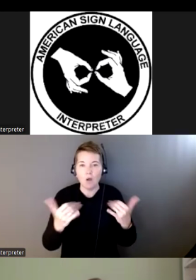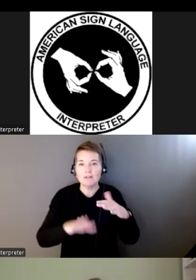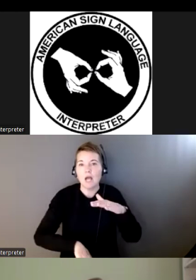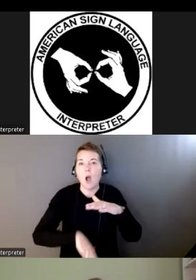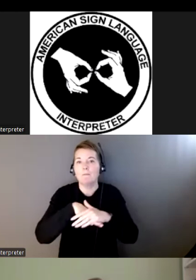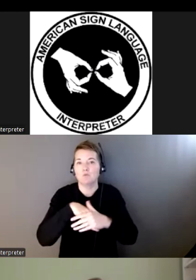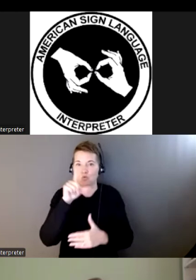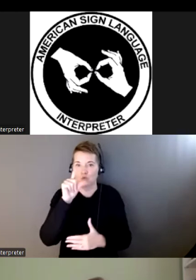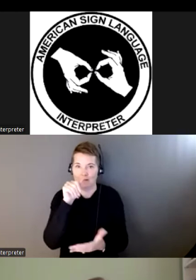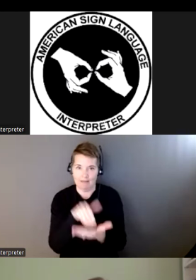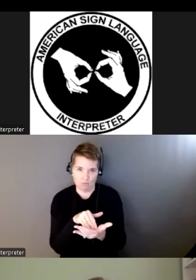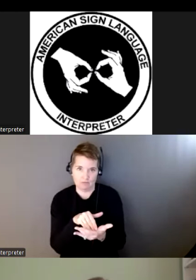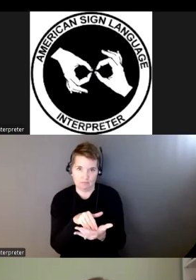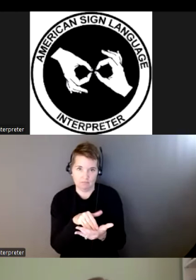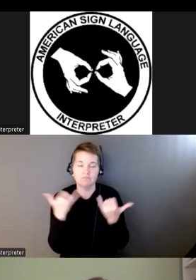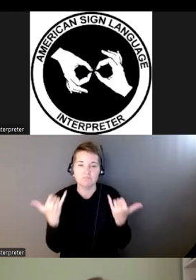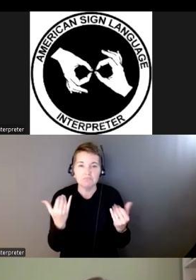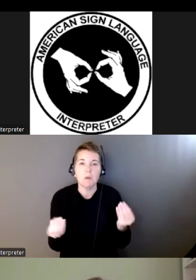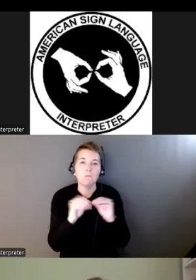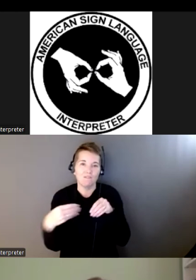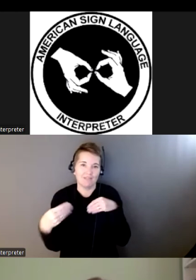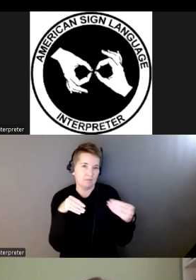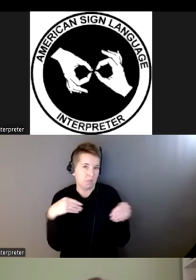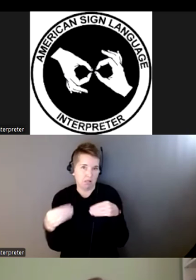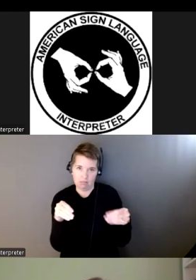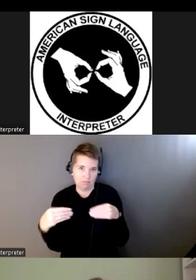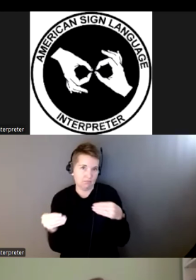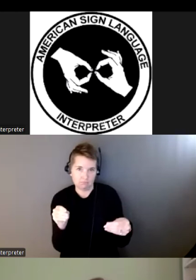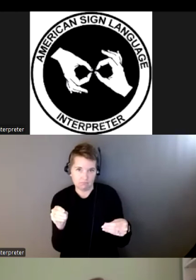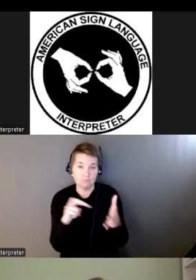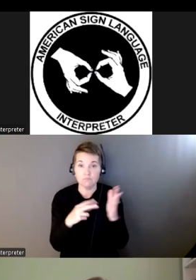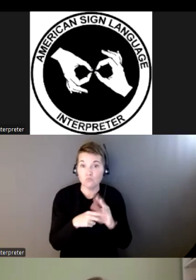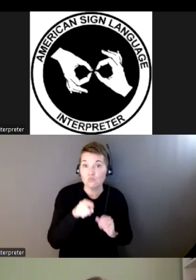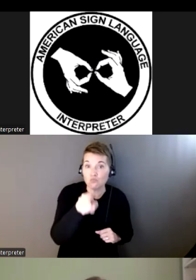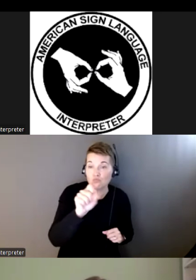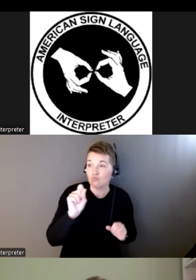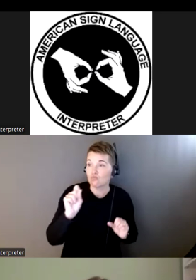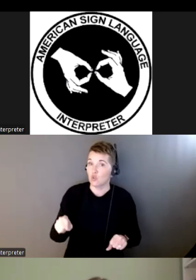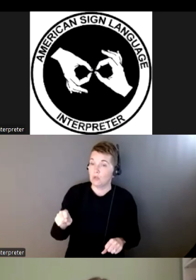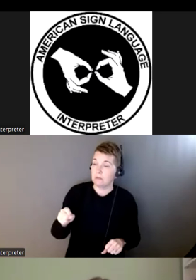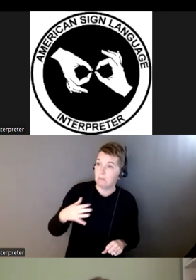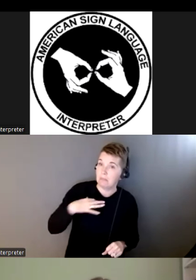to open up more flexibility, so you actually could propose smaller